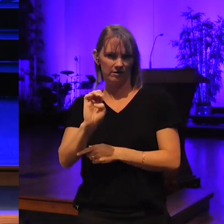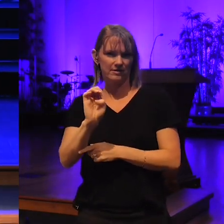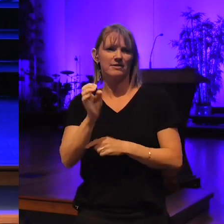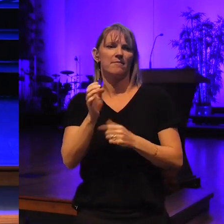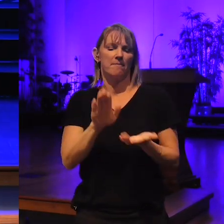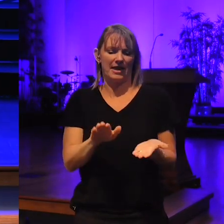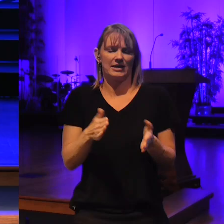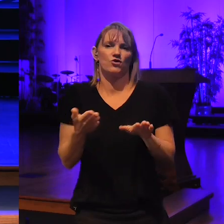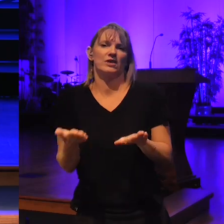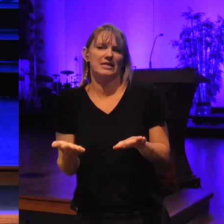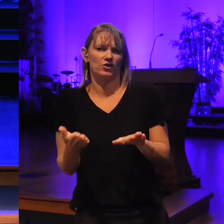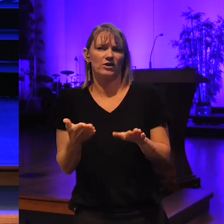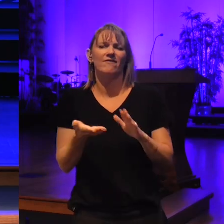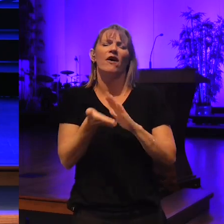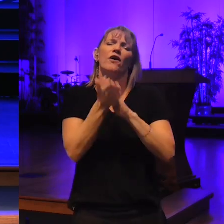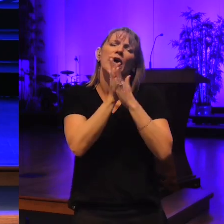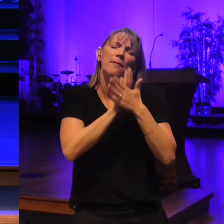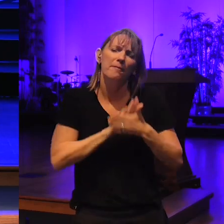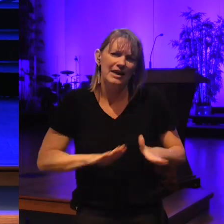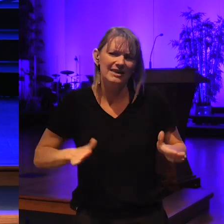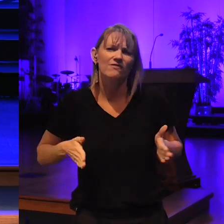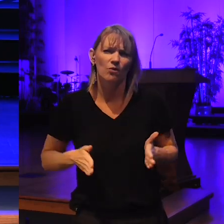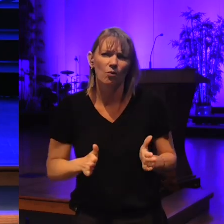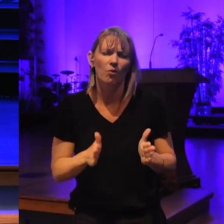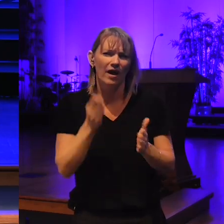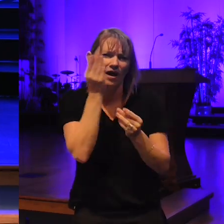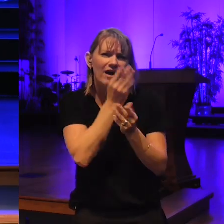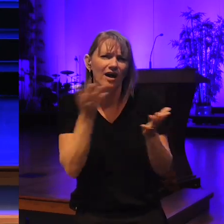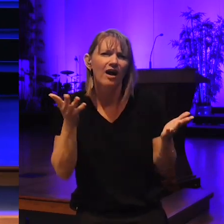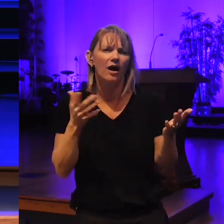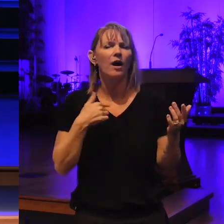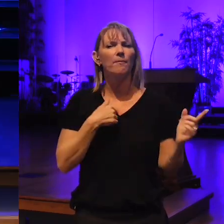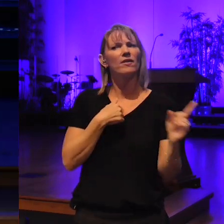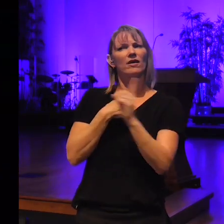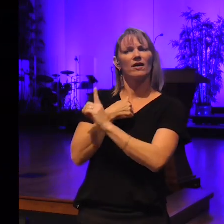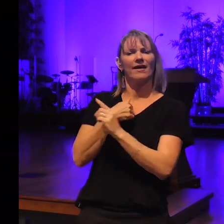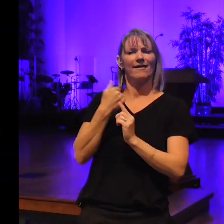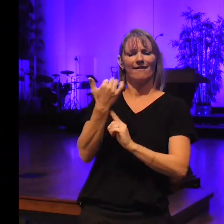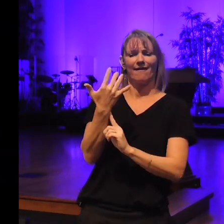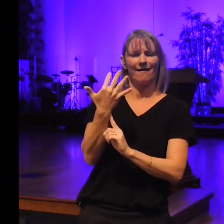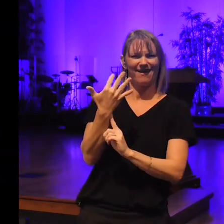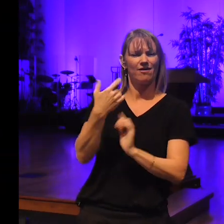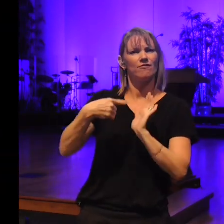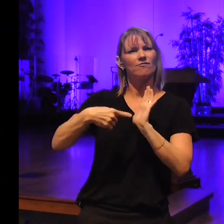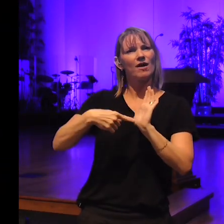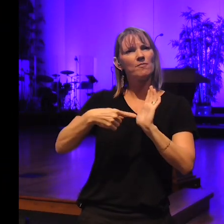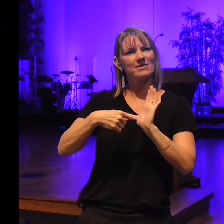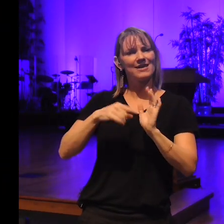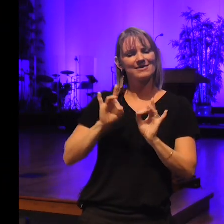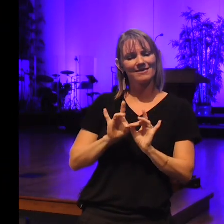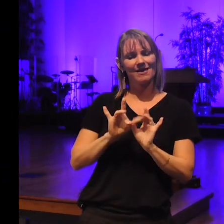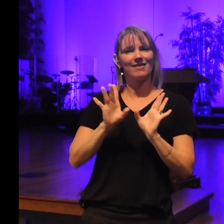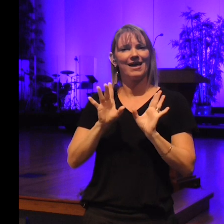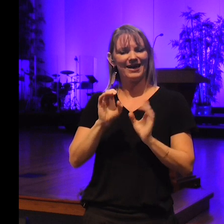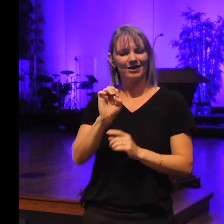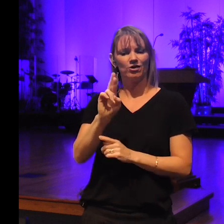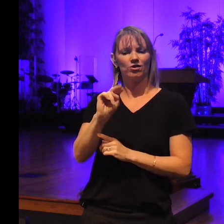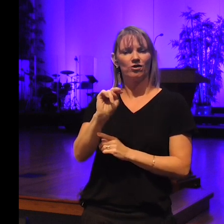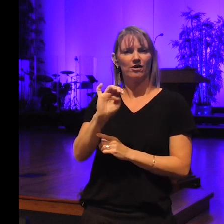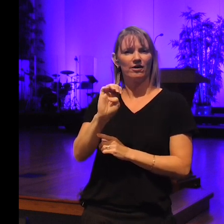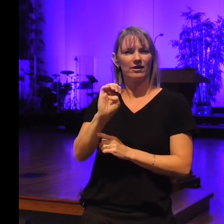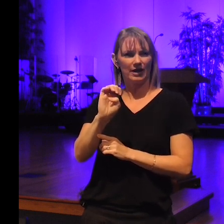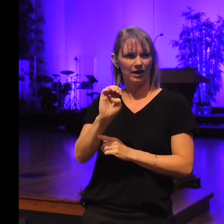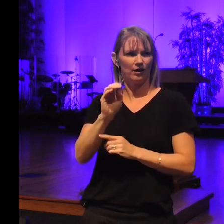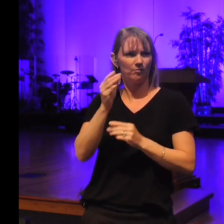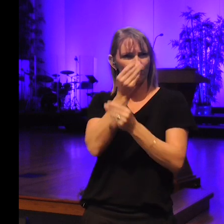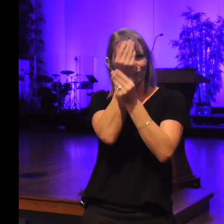very peaceful way, very peaceful way. So I want to move to the candle that represents the light that Ernie